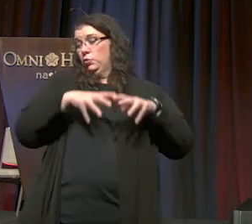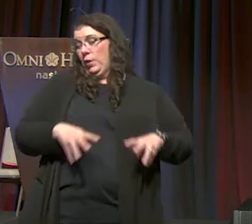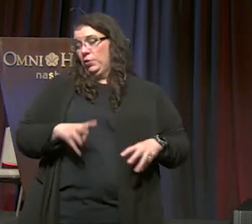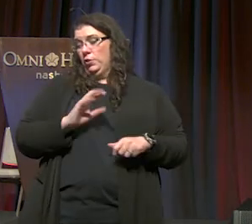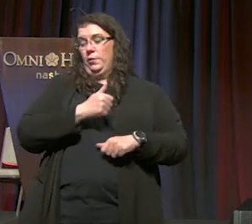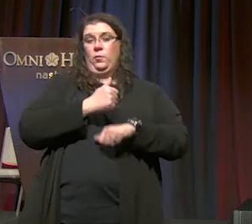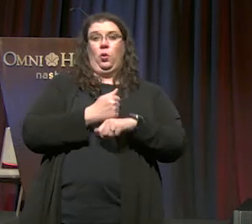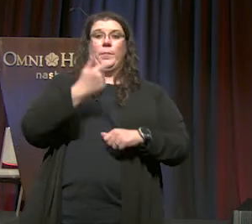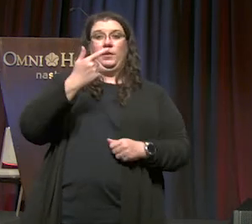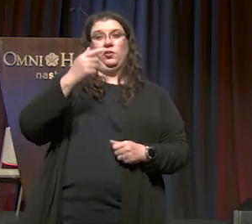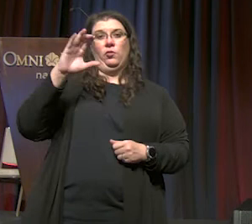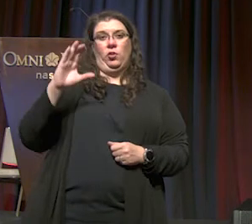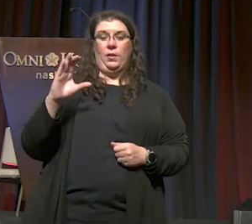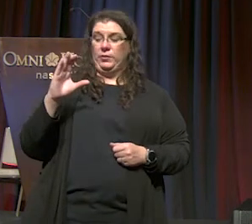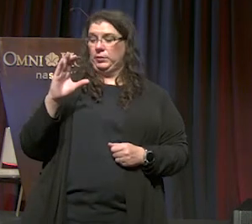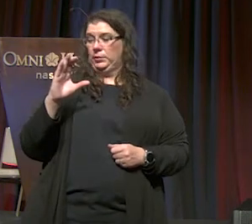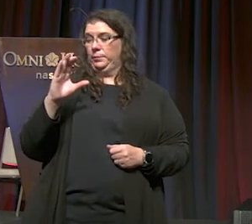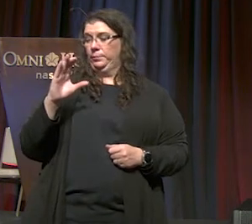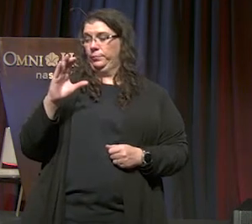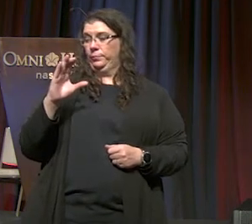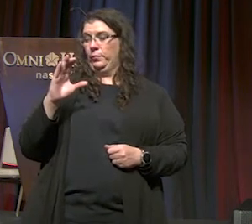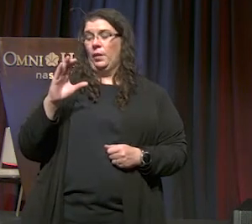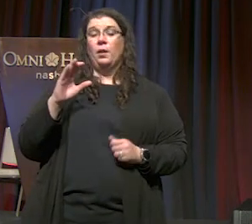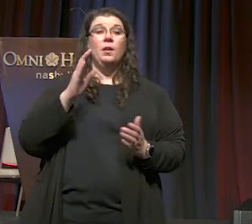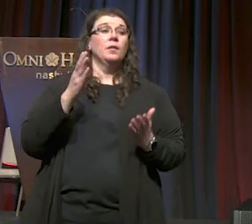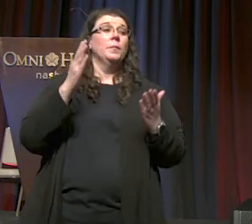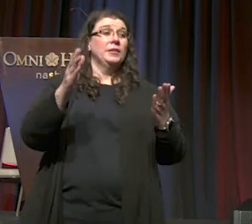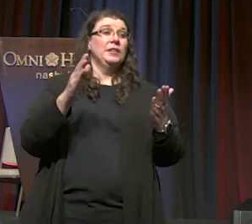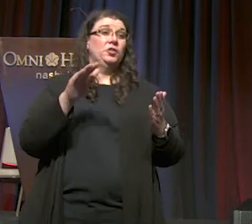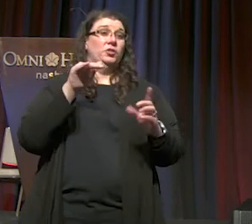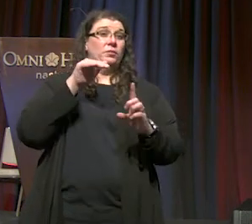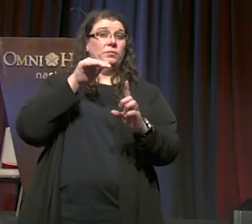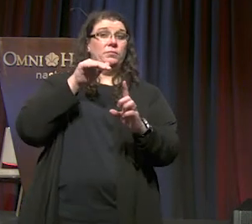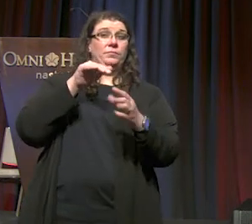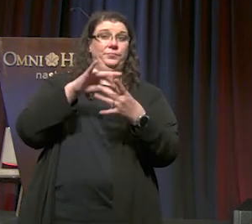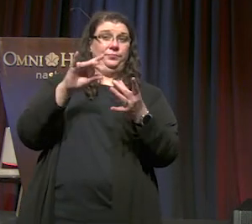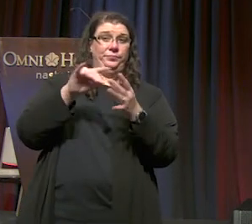General Conference. The petition asked the